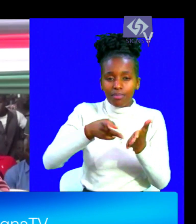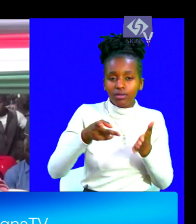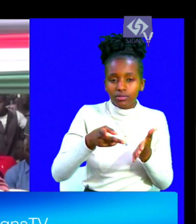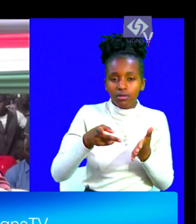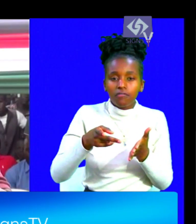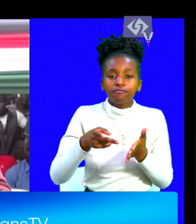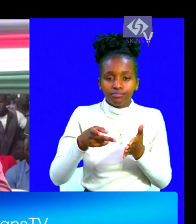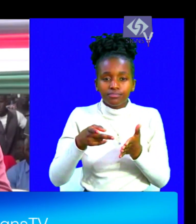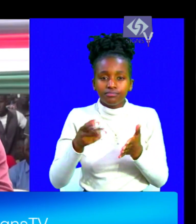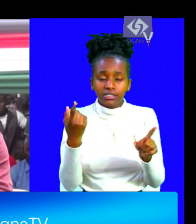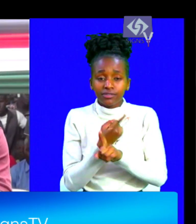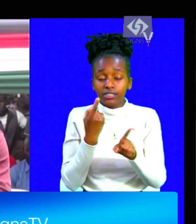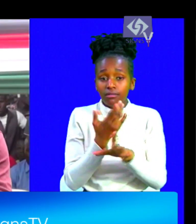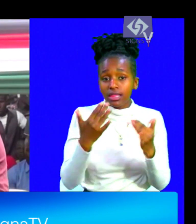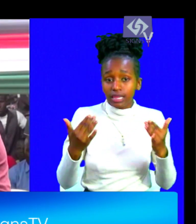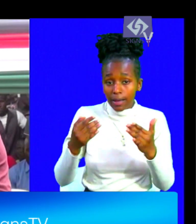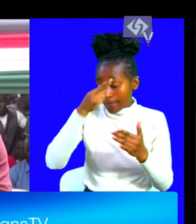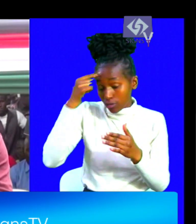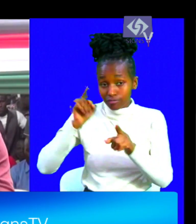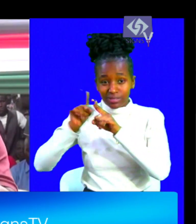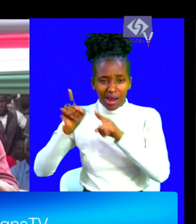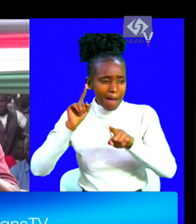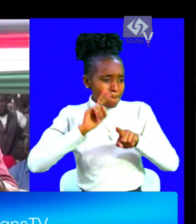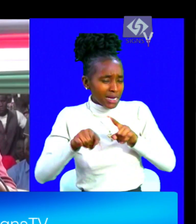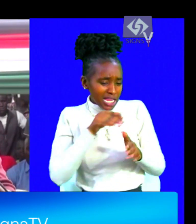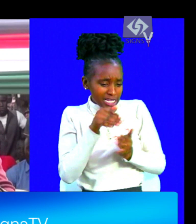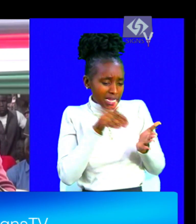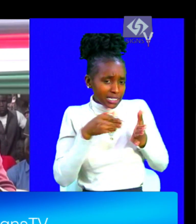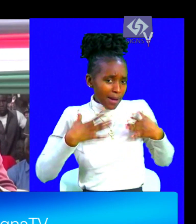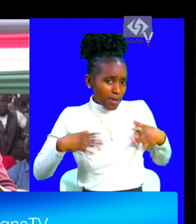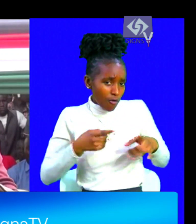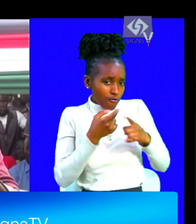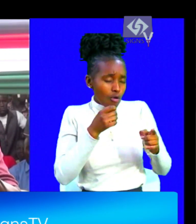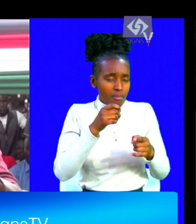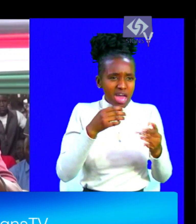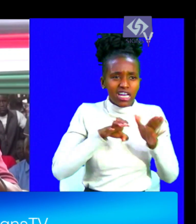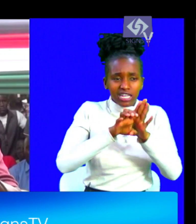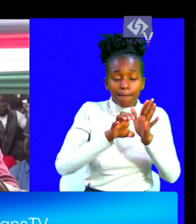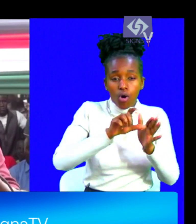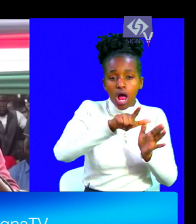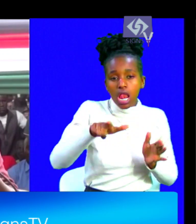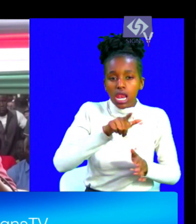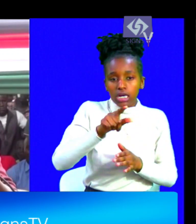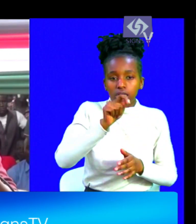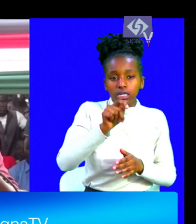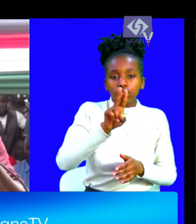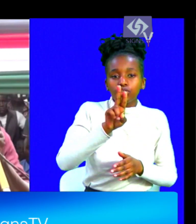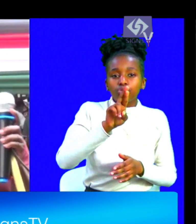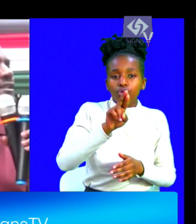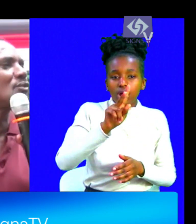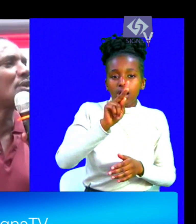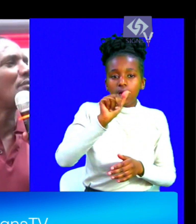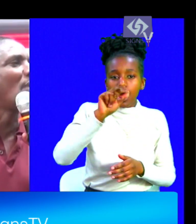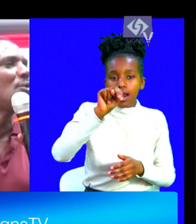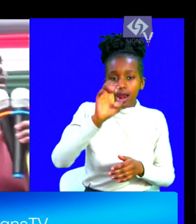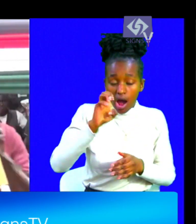Lodge. These cartels, led by Turkana, decided that that night they want to show